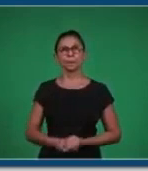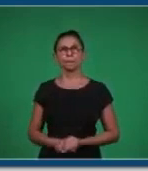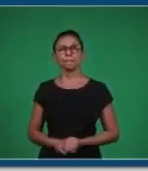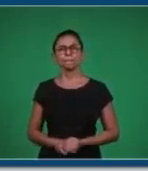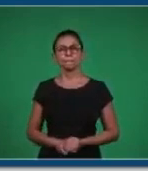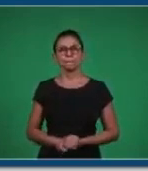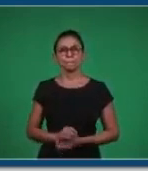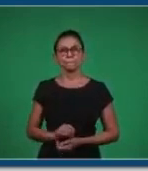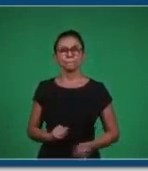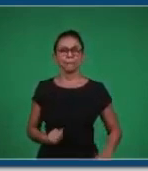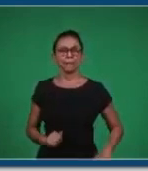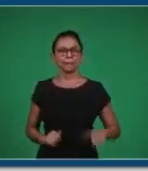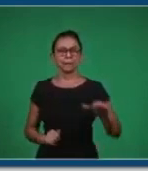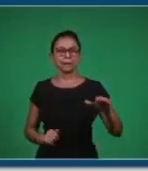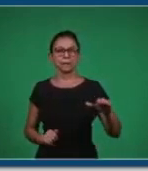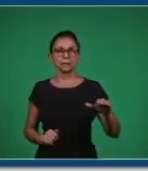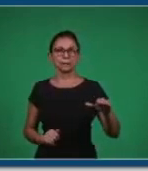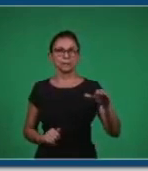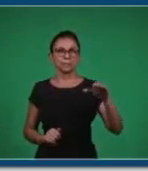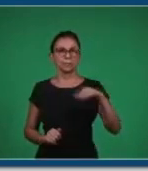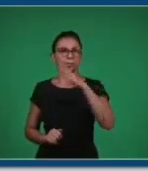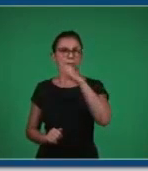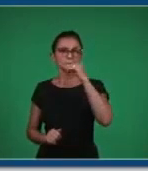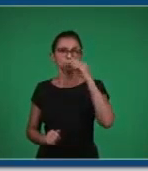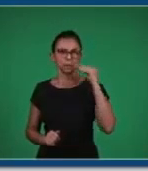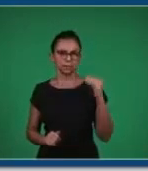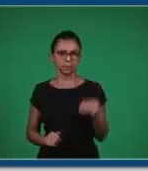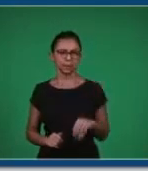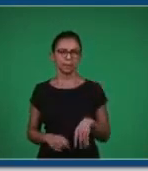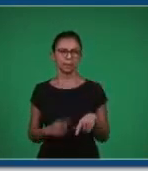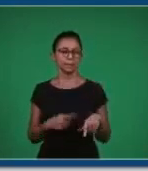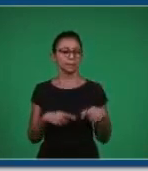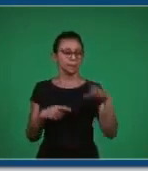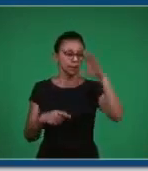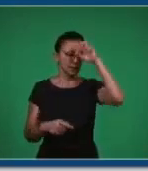the children, adolescents, intermediary, they need to know